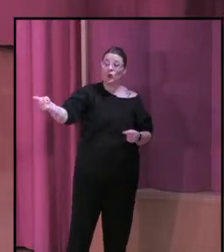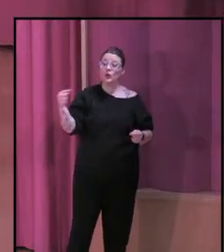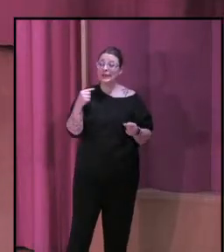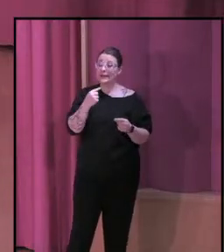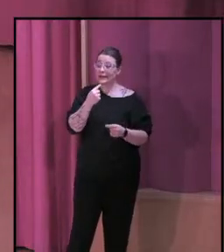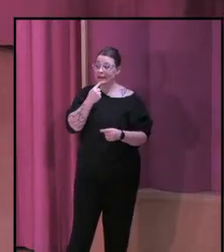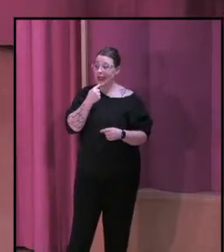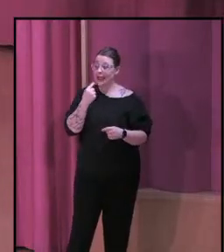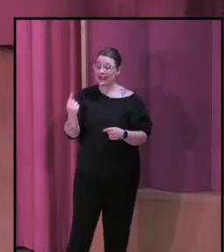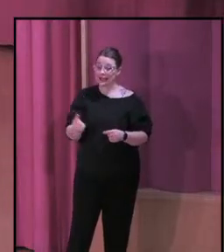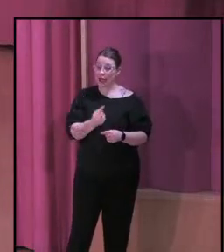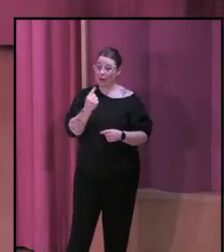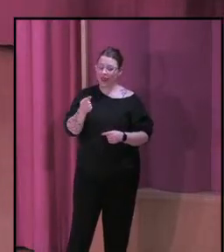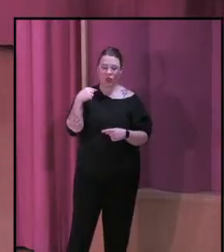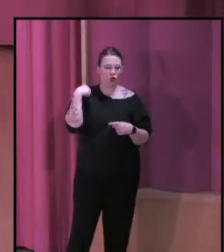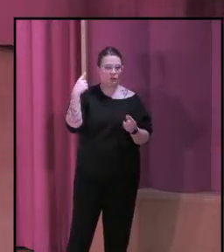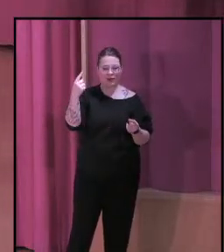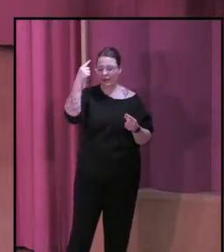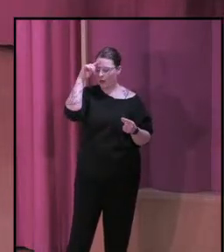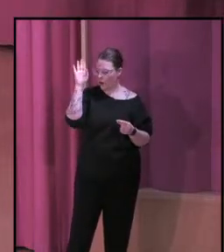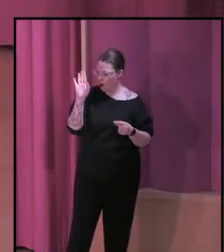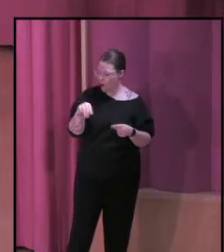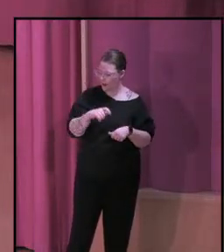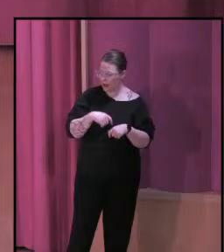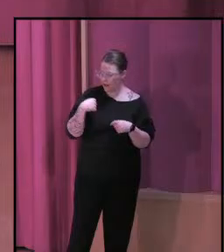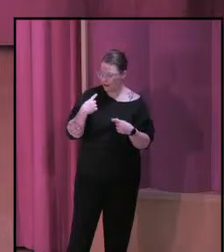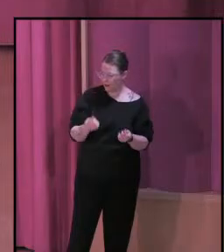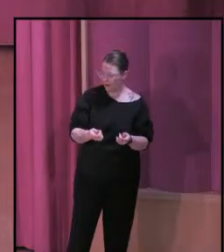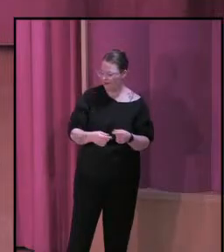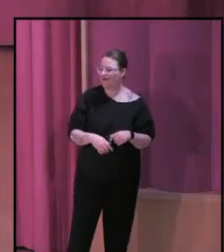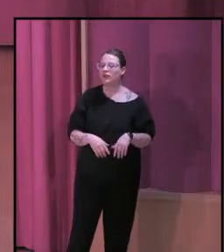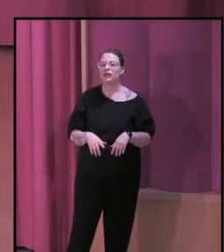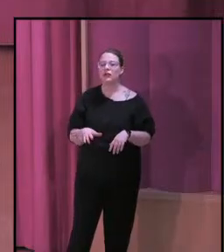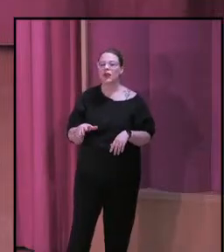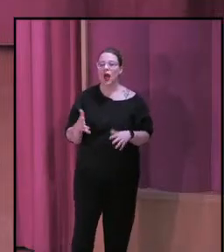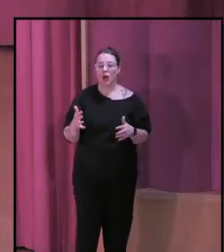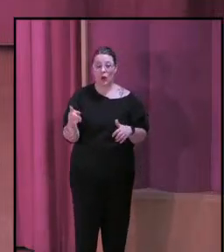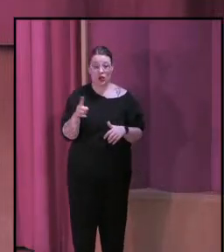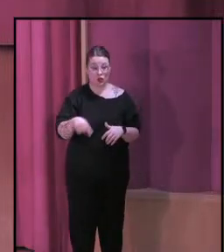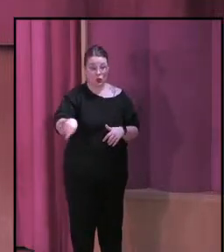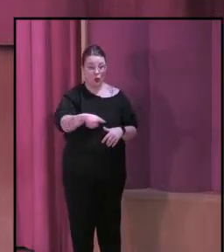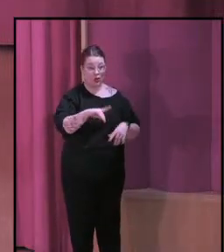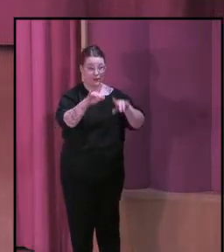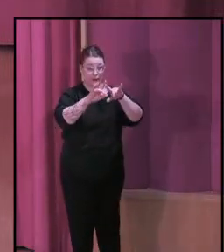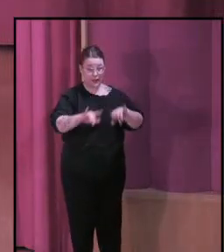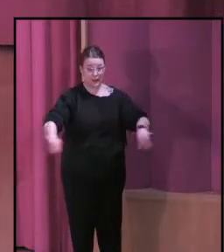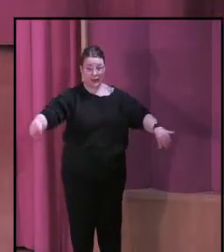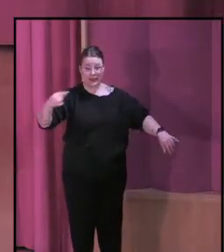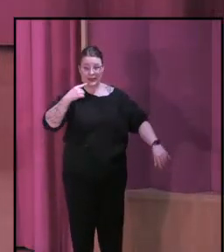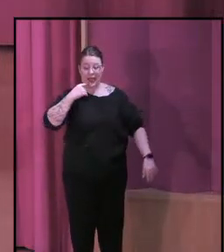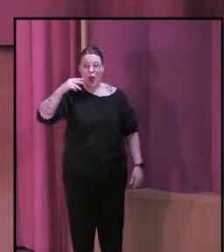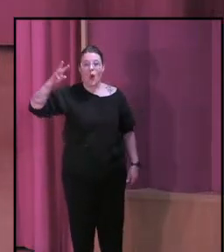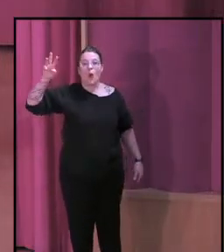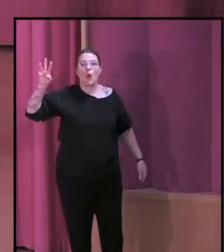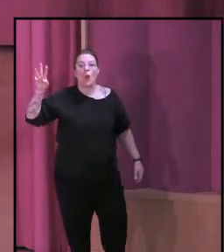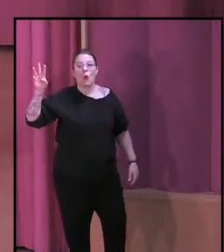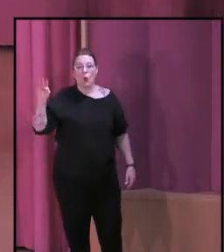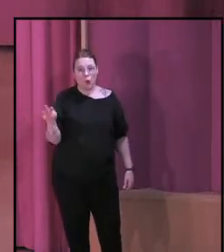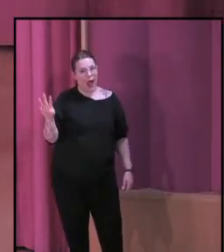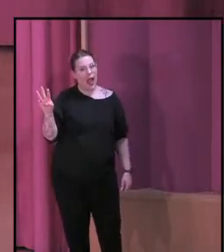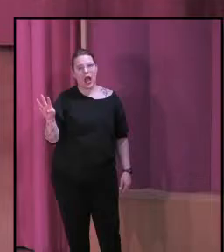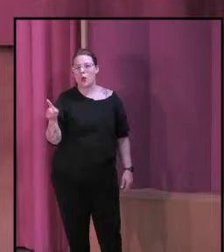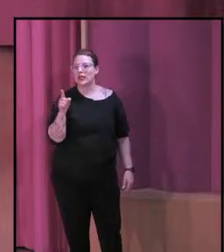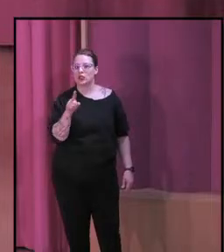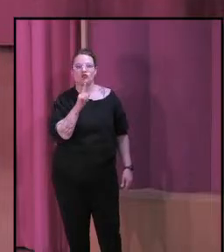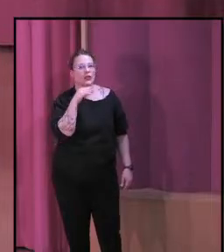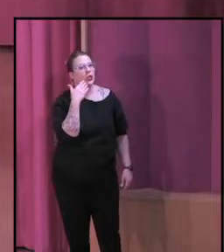something I know you've been thinking this whole time. As if in one voice, I'd like you all to say, "Wow, he's